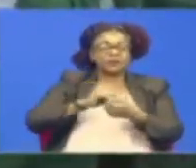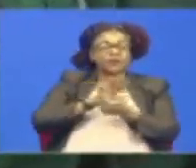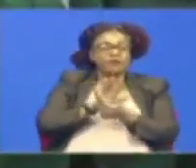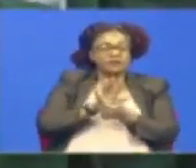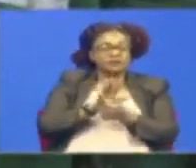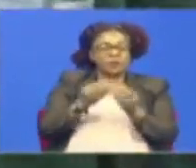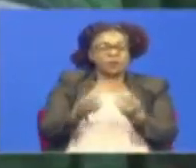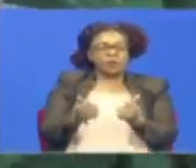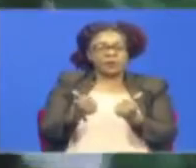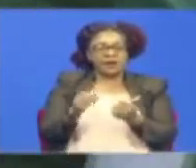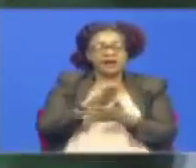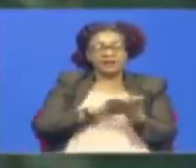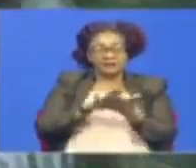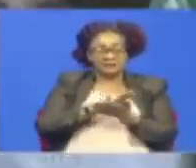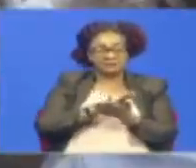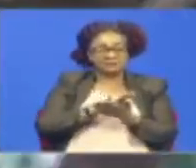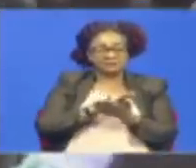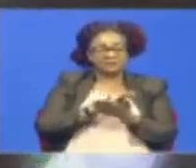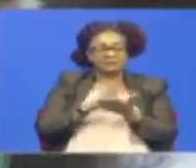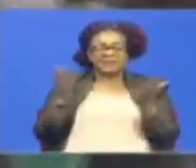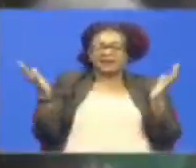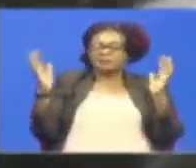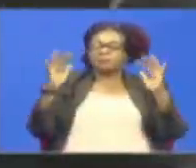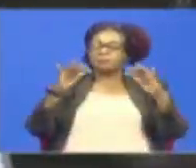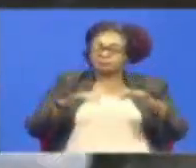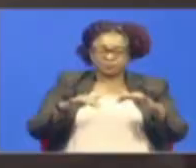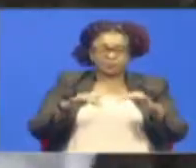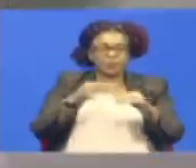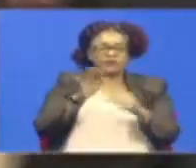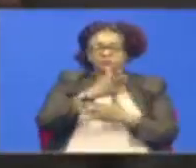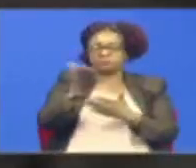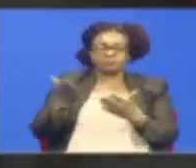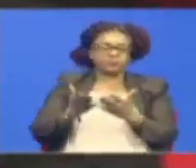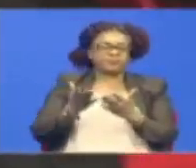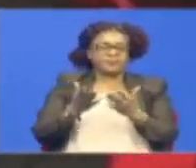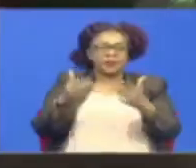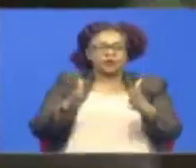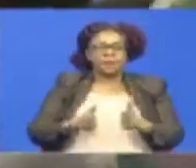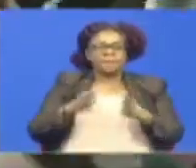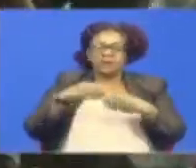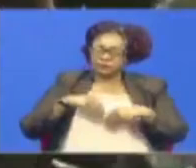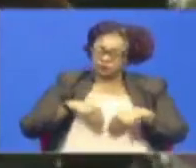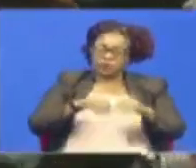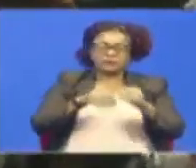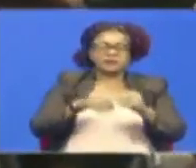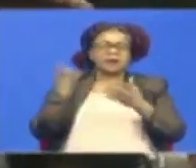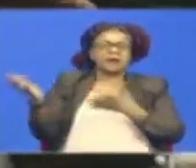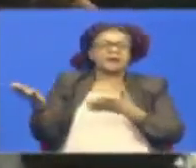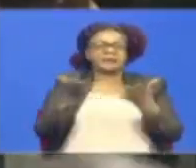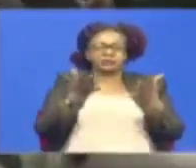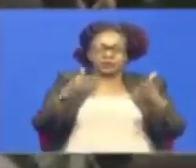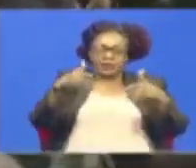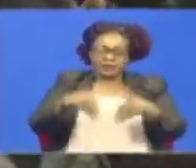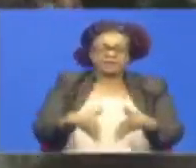arena. The unrelenting crowd overpowered the contingent of cops and escorted the cops carrying casket to the grave,